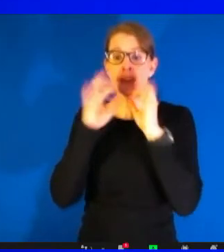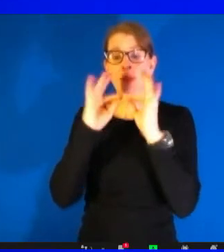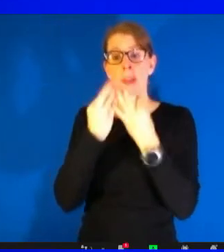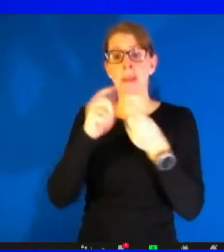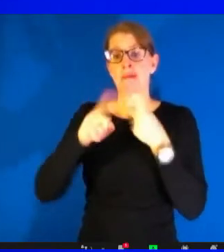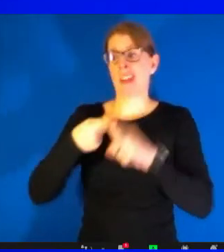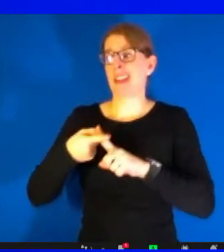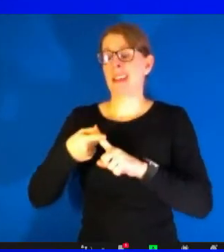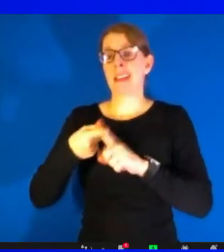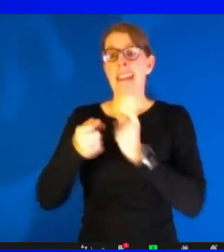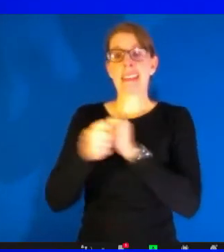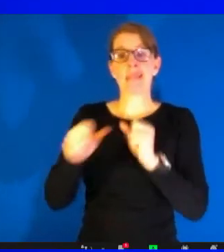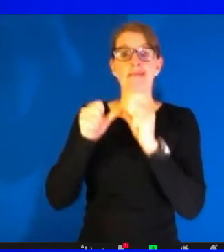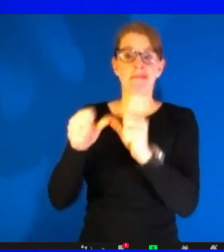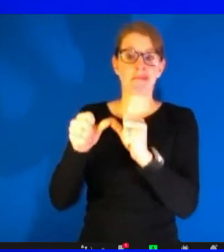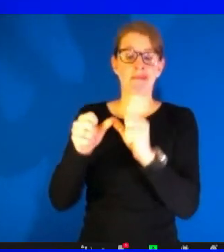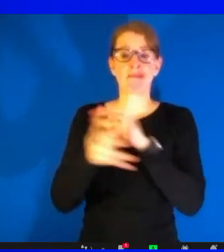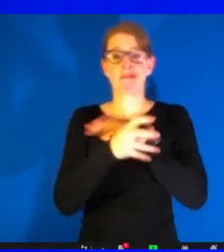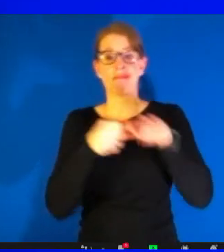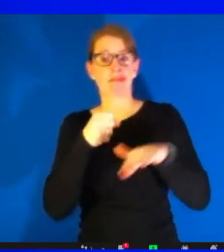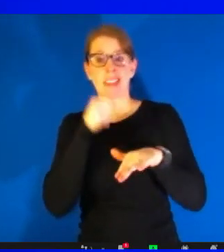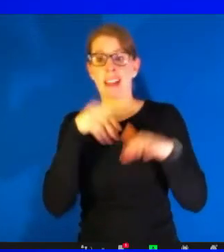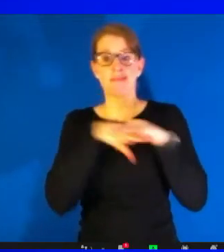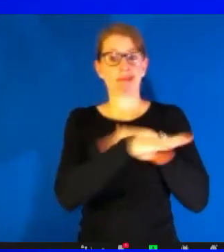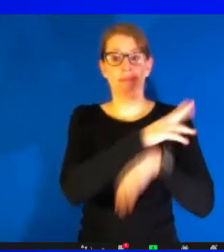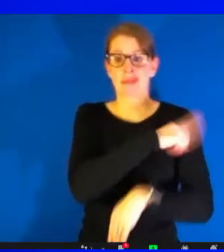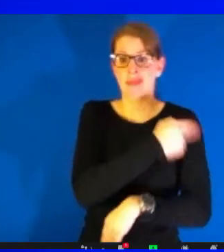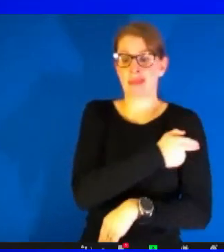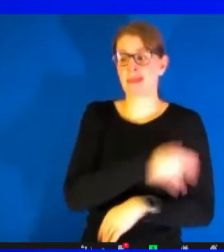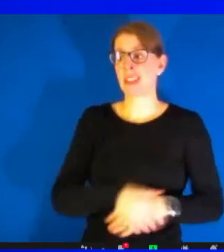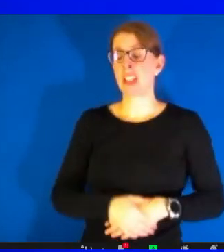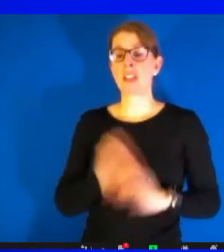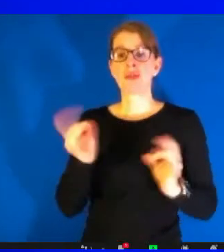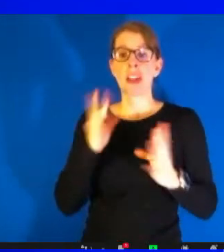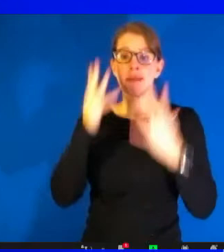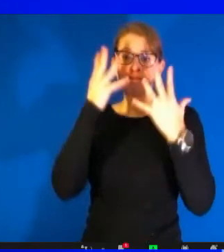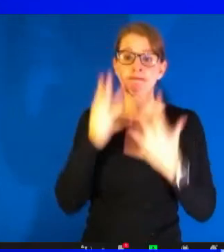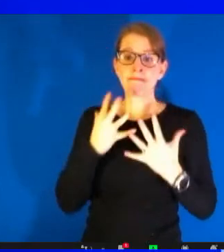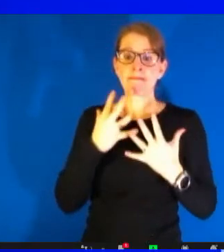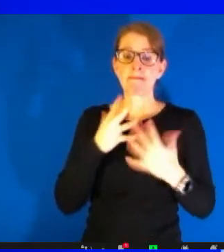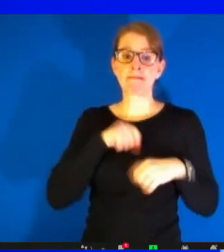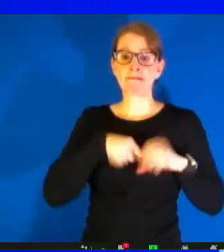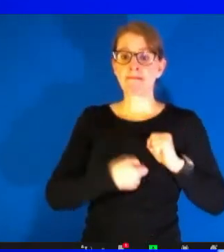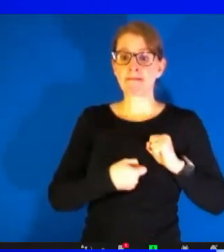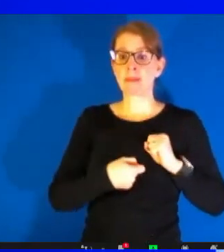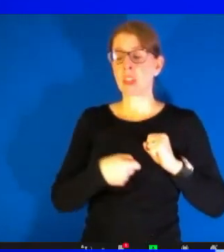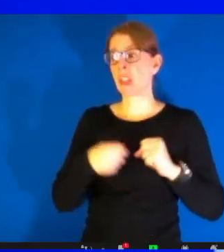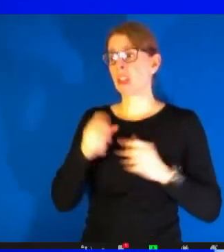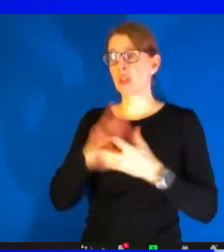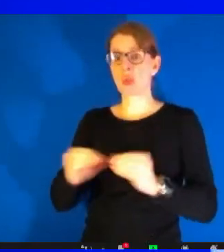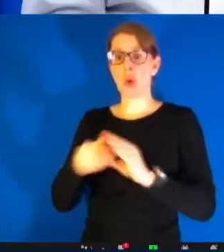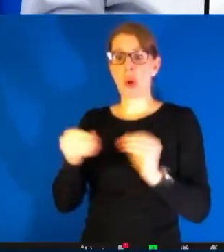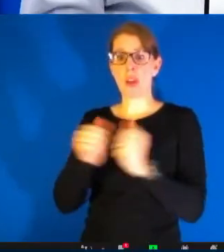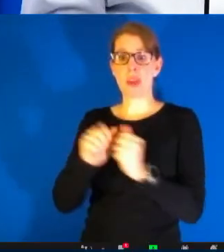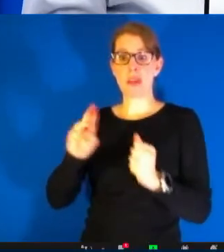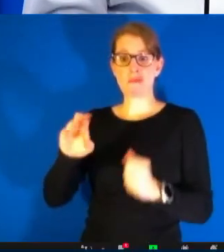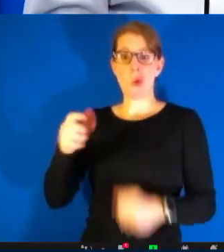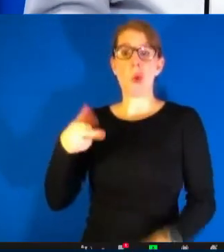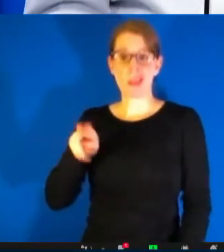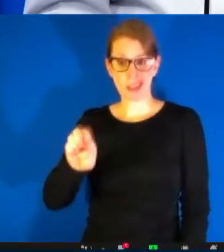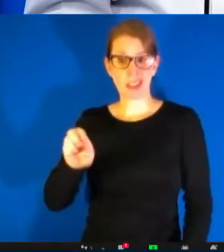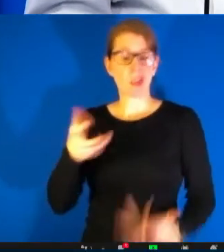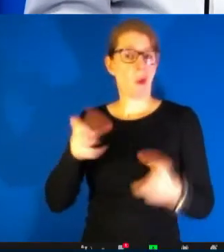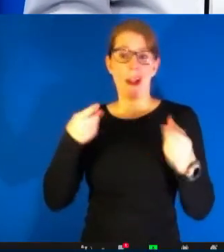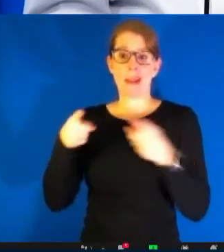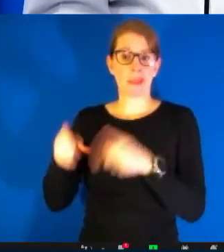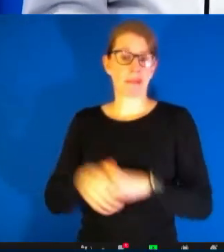you from having to deal with the tragedy that we saw before with your story on the morgue and all of that stuff, Jessica. So. Very, very well said.